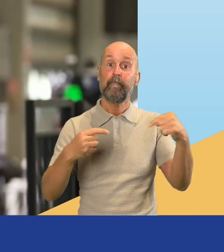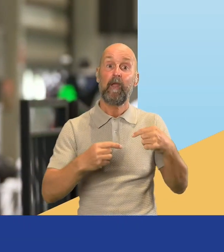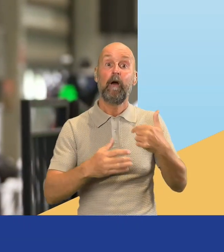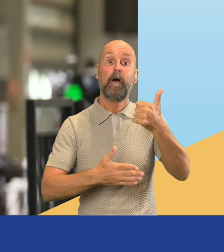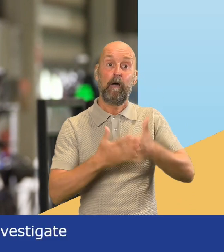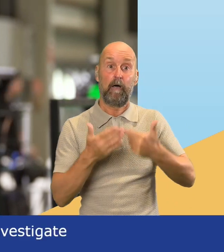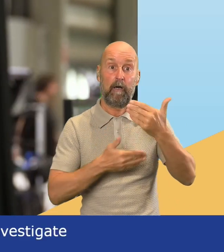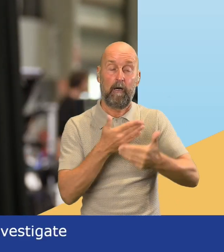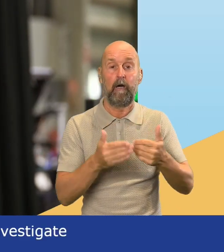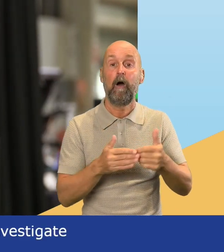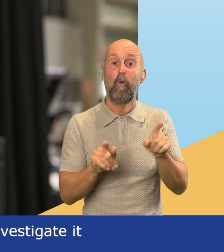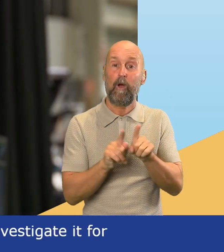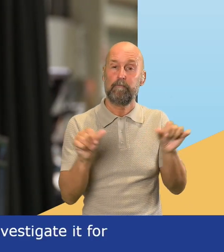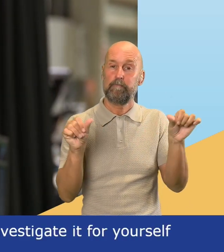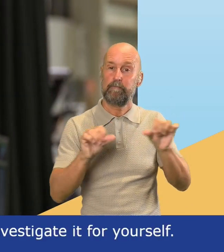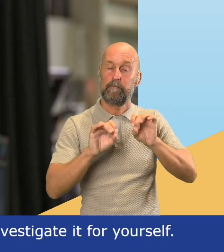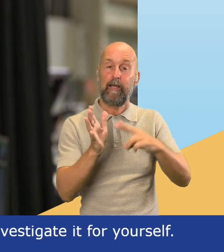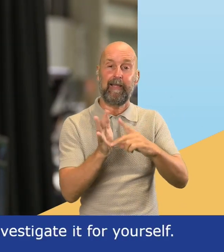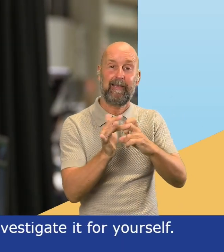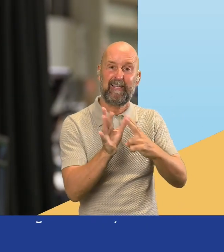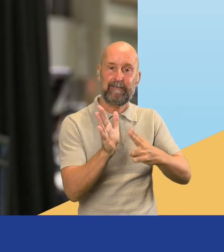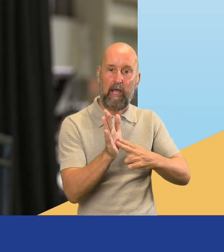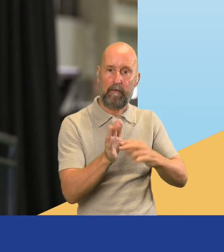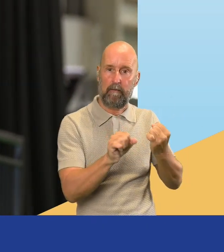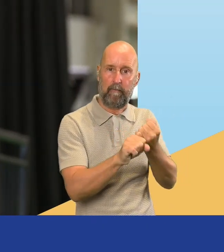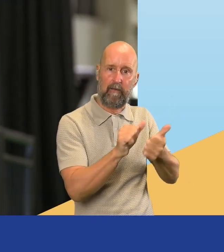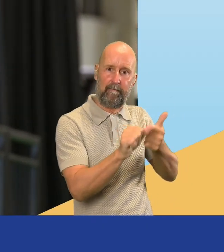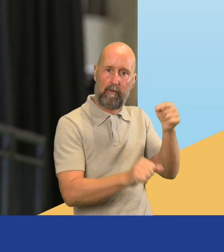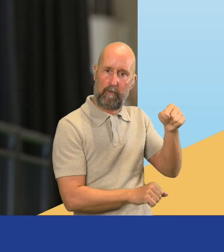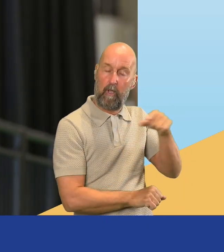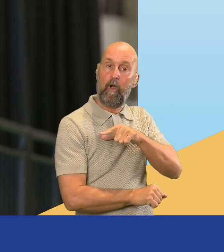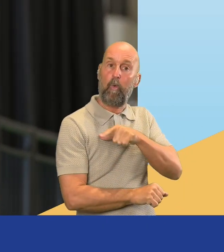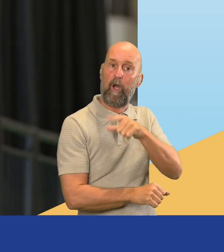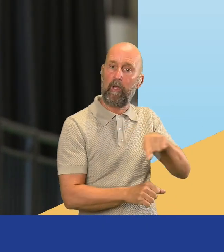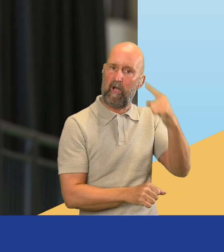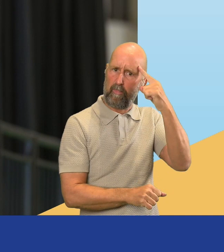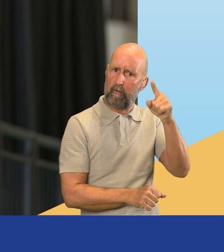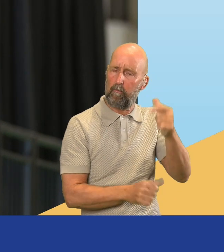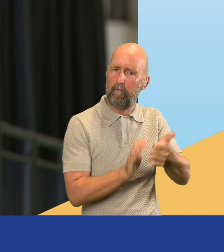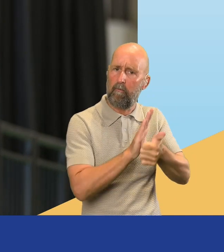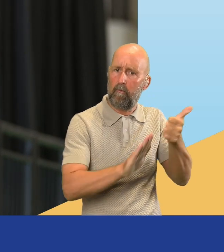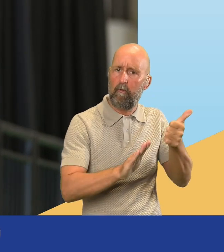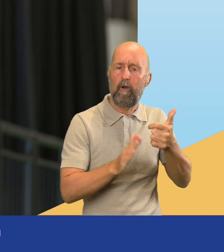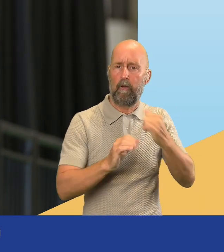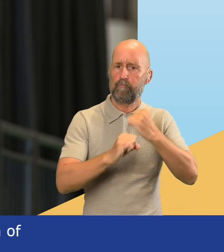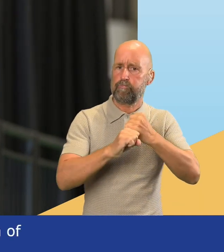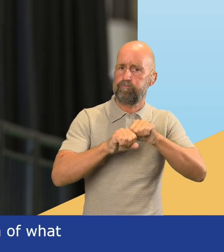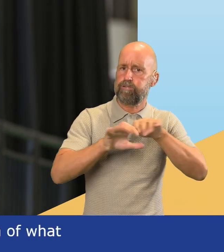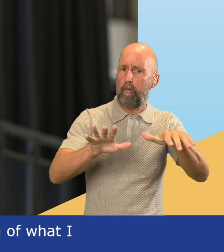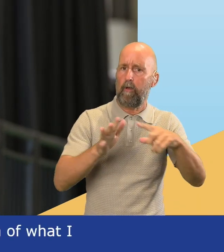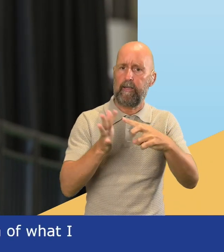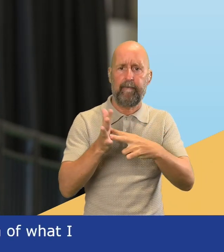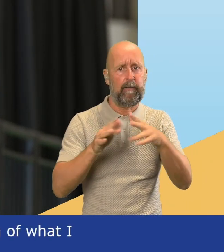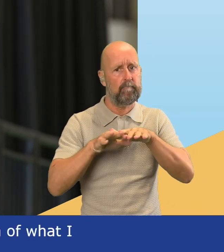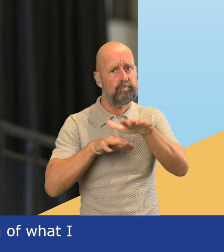I'm going to give you a very, very quick introduction of what Nissan is about and why I think we're qualified in terms of promoting EV and what that looks